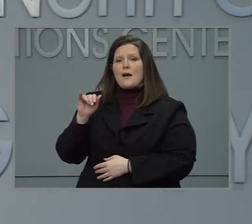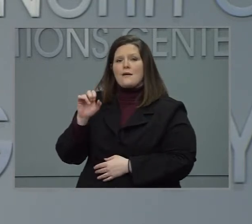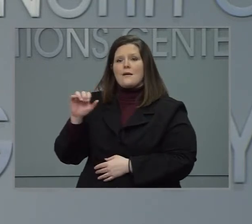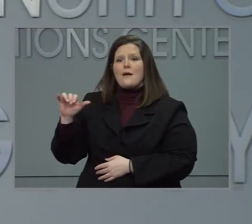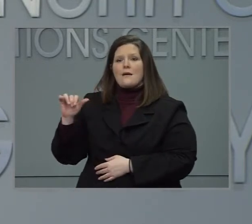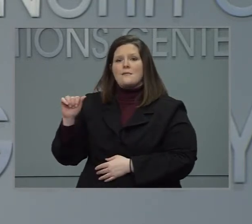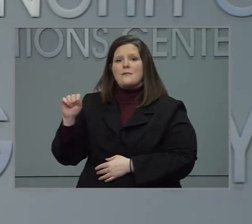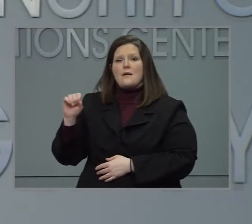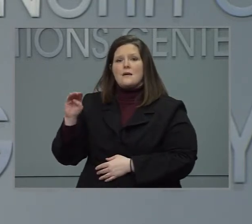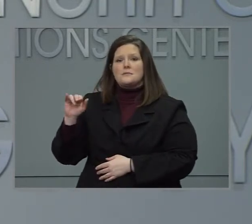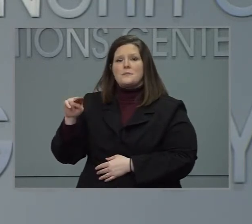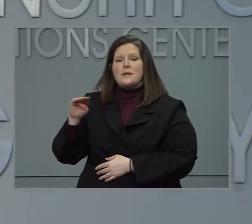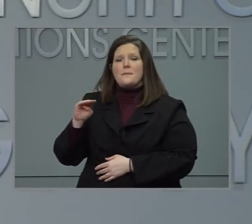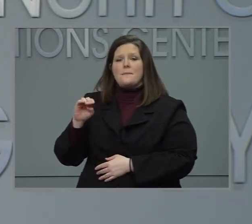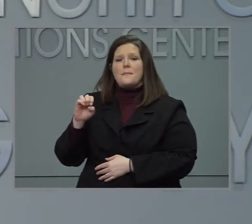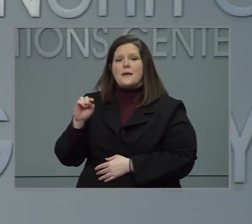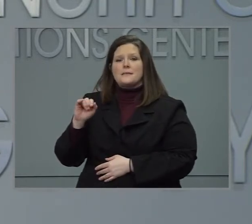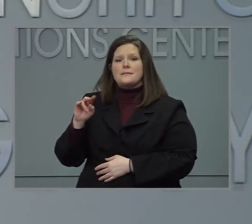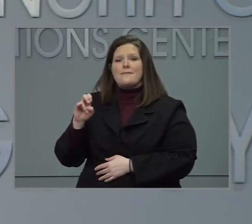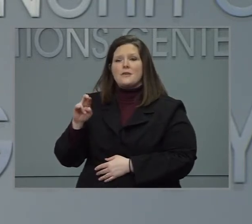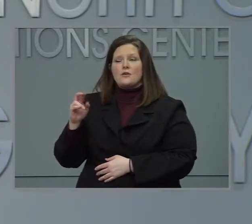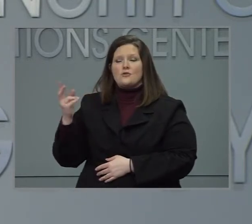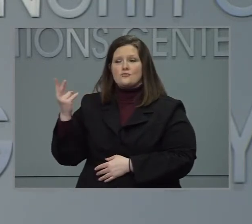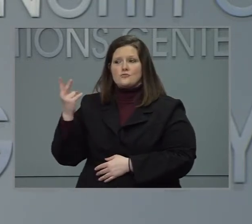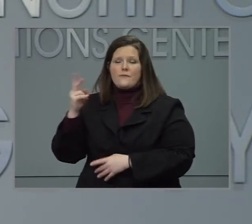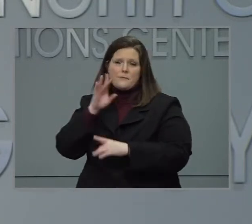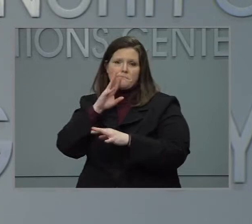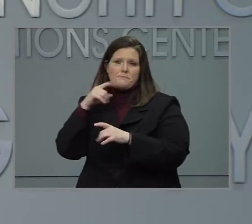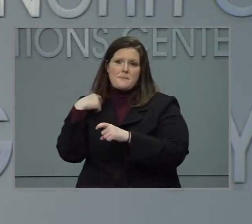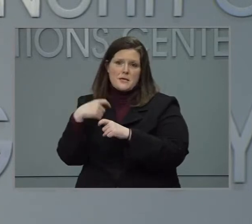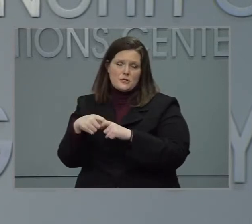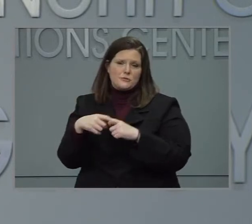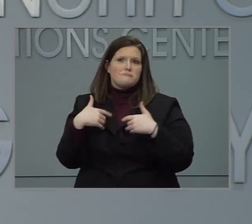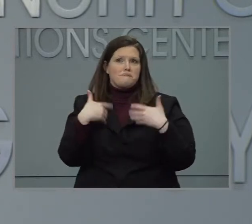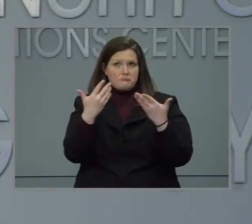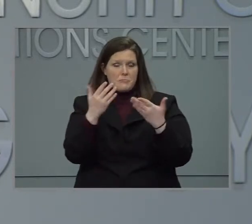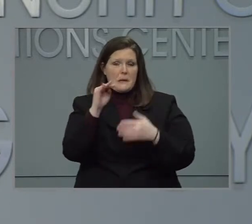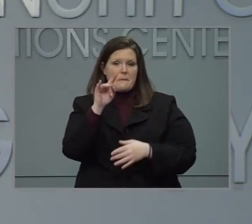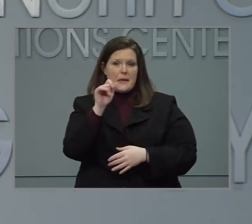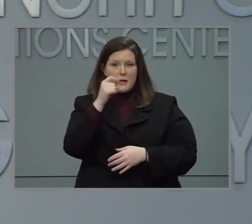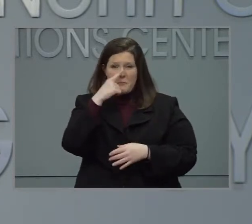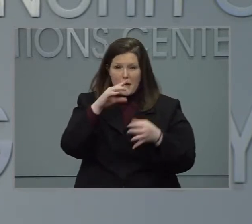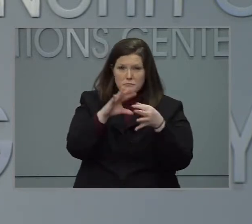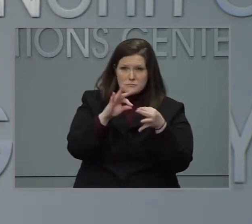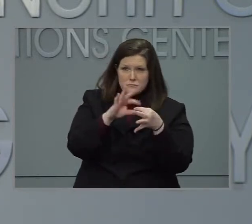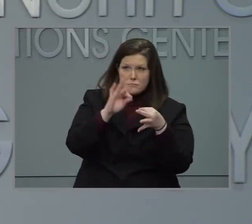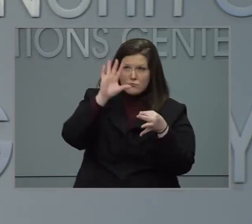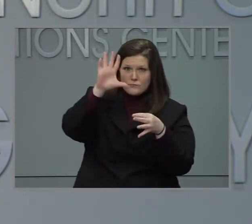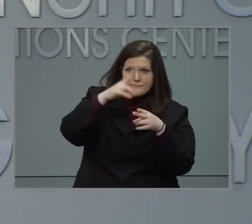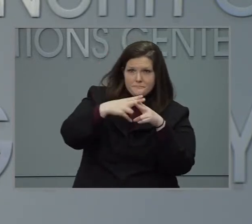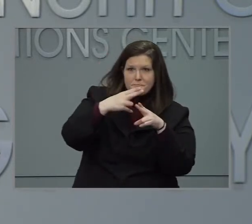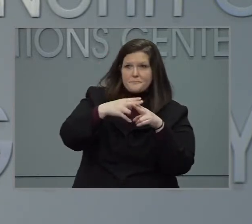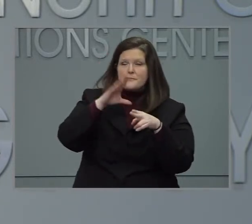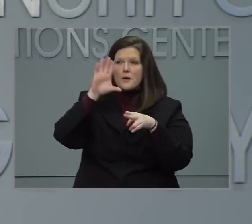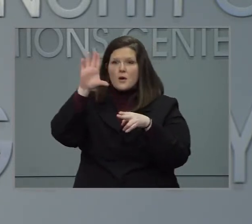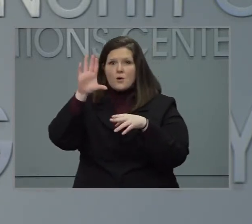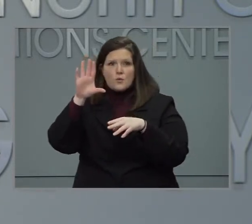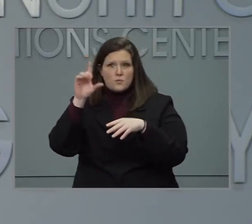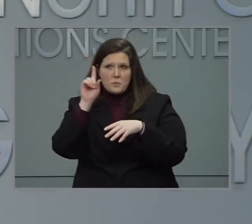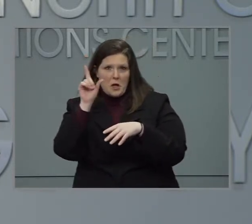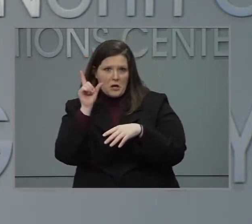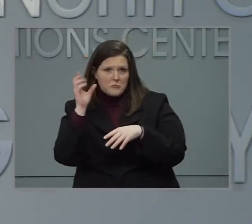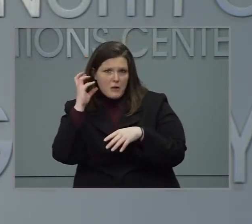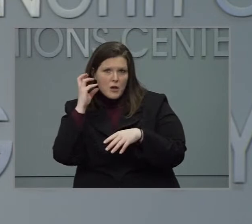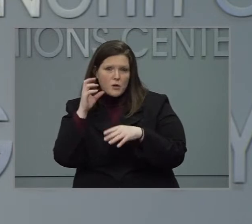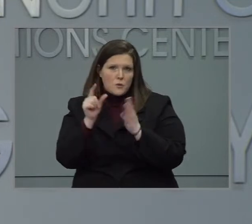We invite members of the media to ask questions. If you can identify yourself and your organization, we would appreciate that, and we'll take the first